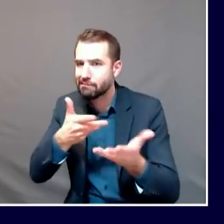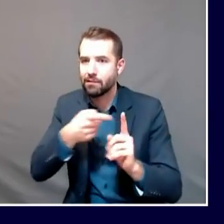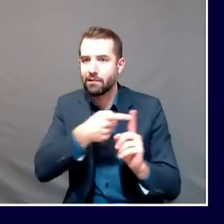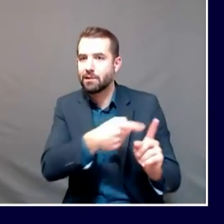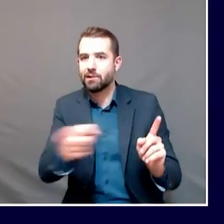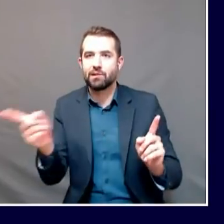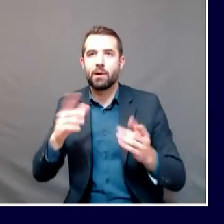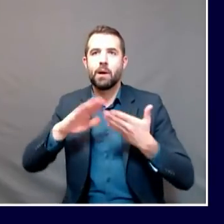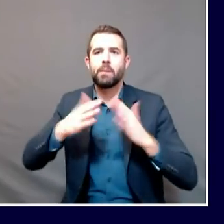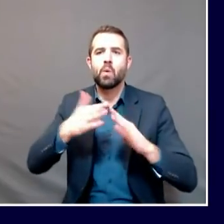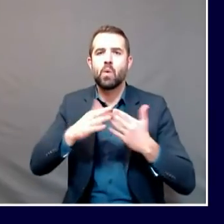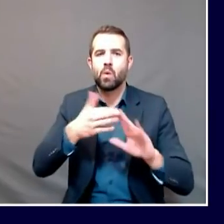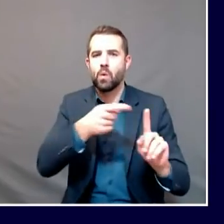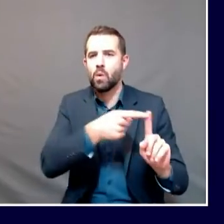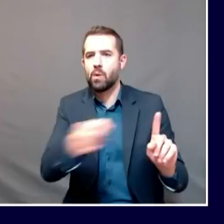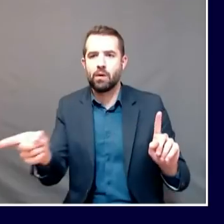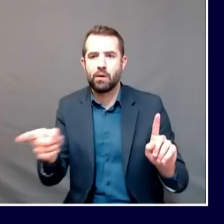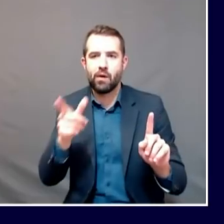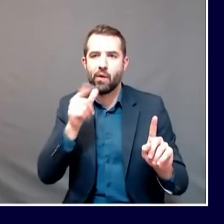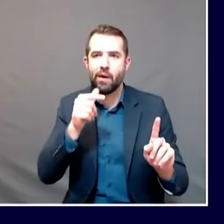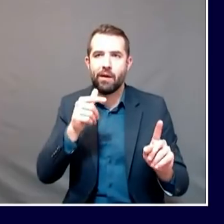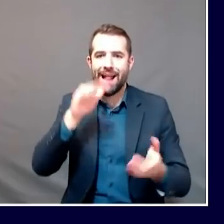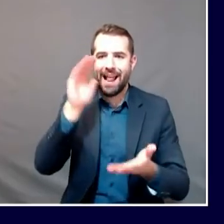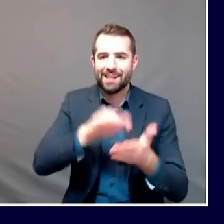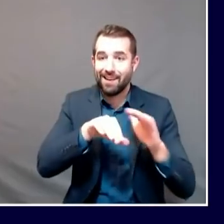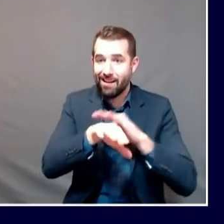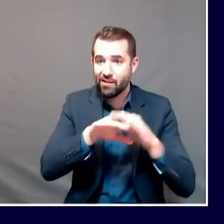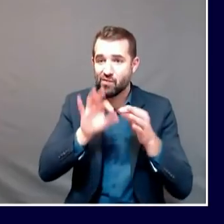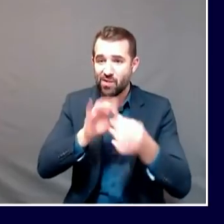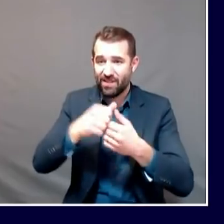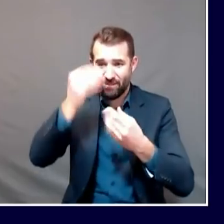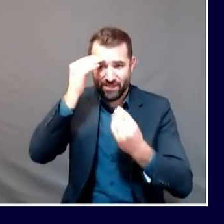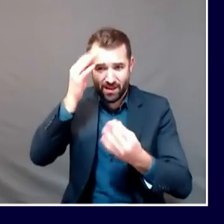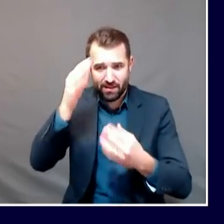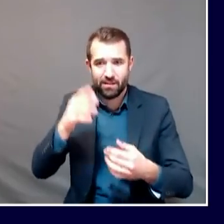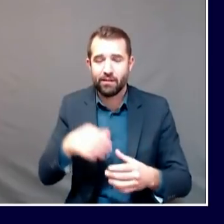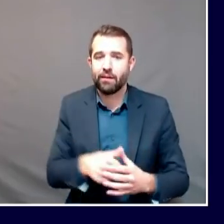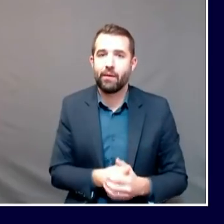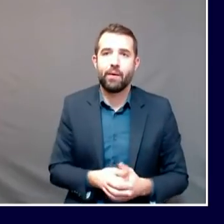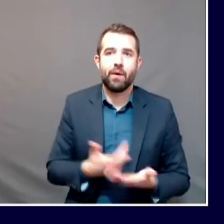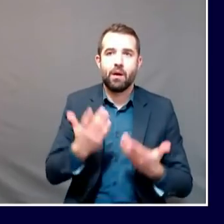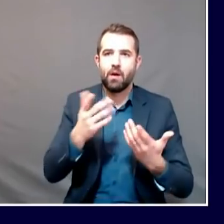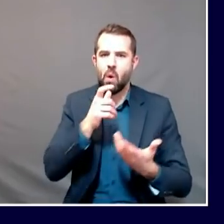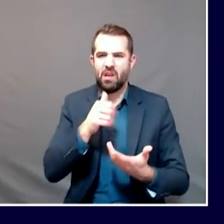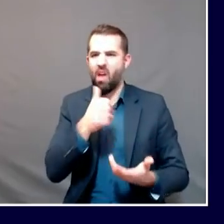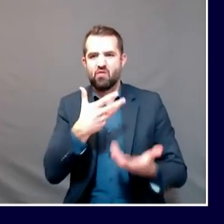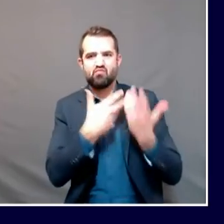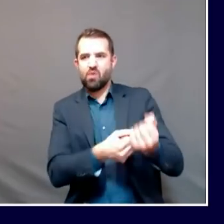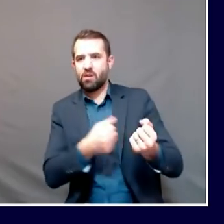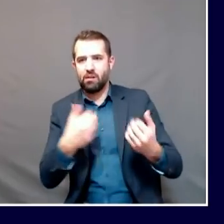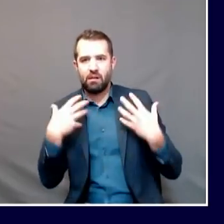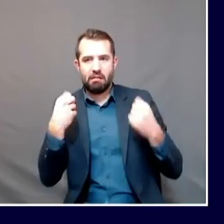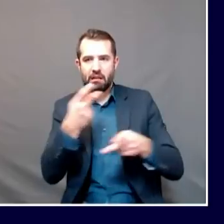vaccine, communities of color, communities that have been historically disadvantaged. We're working on all of those right